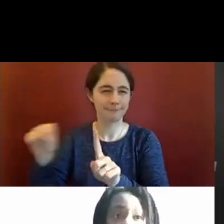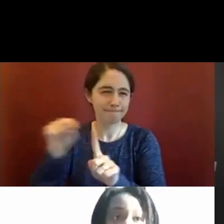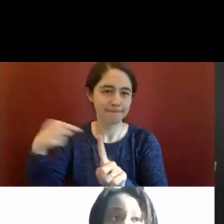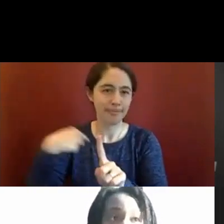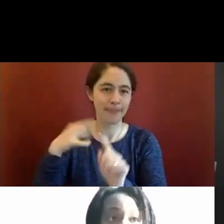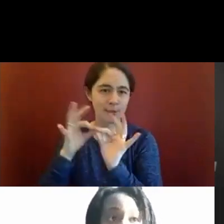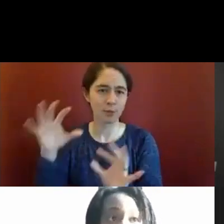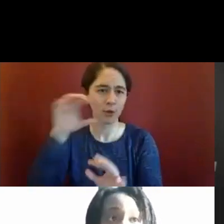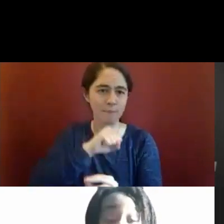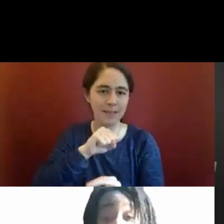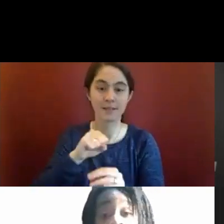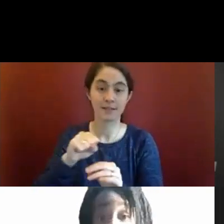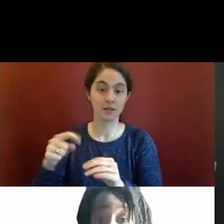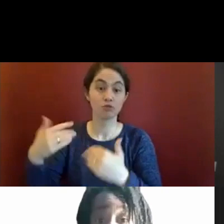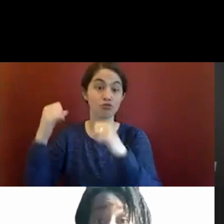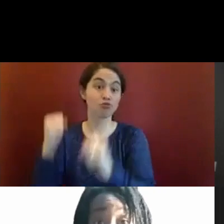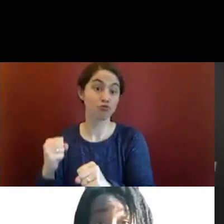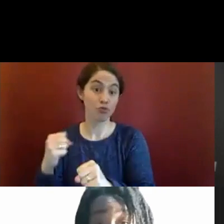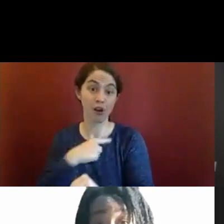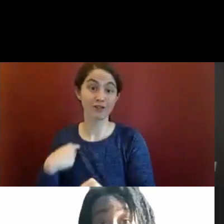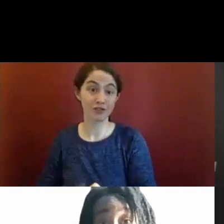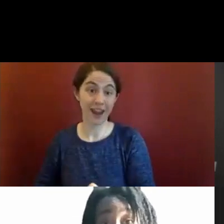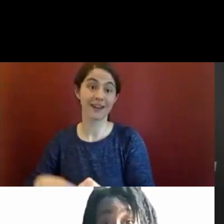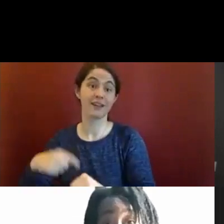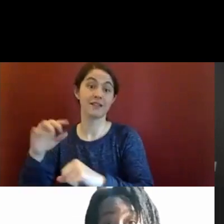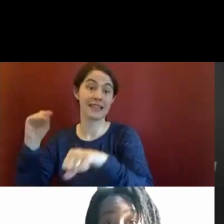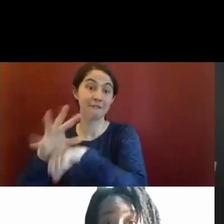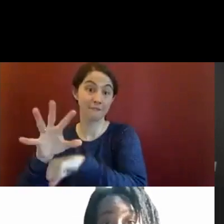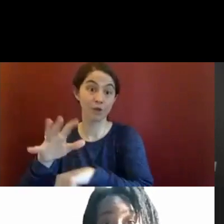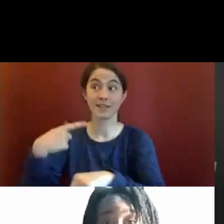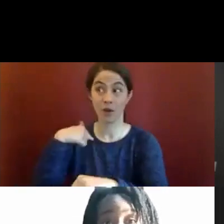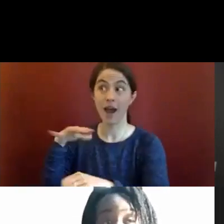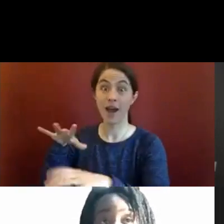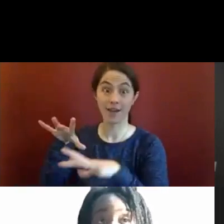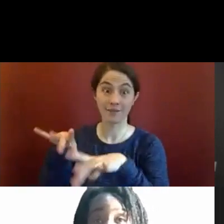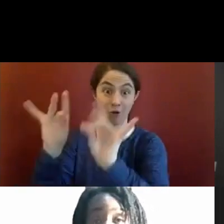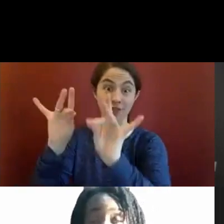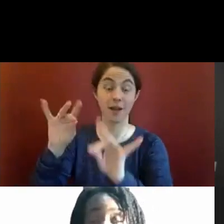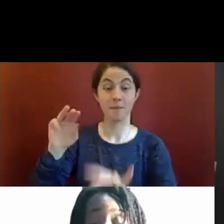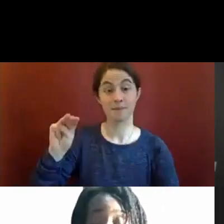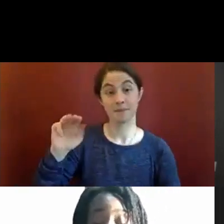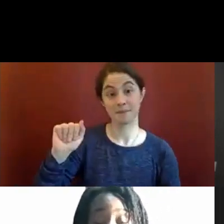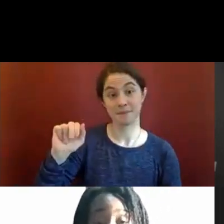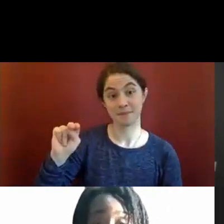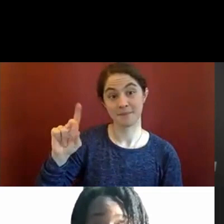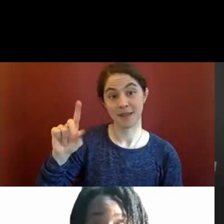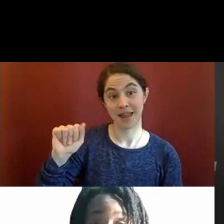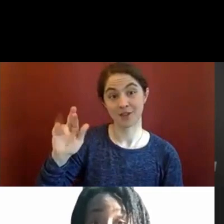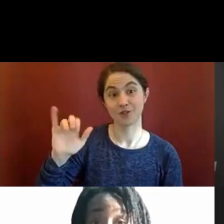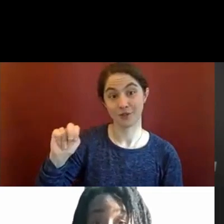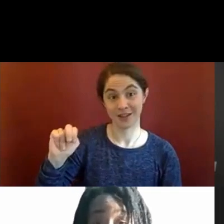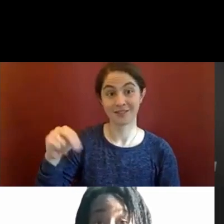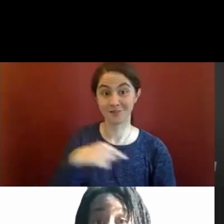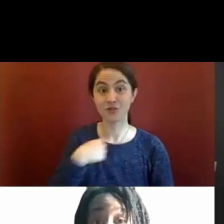that and from learning Mandarin from 6th to 7th grade to 12th grade,